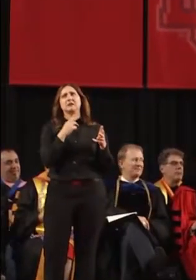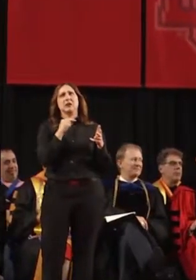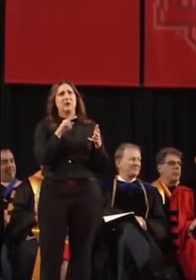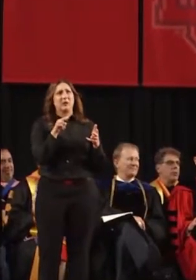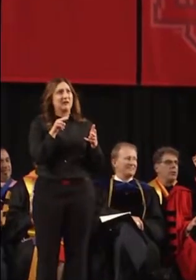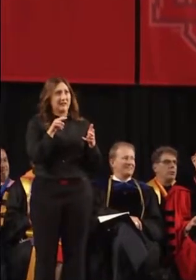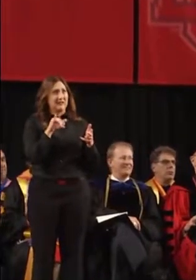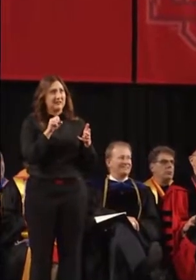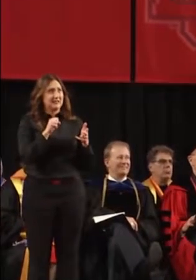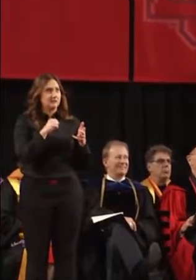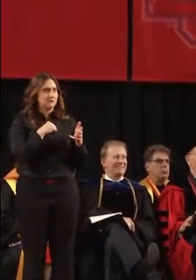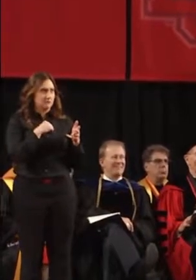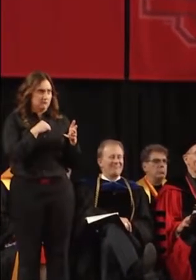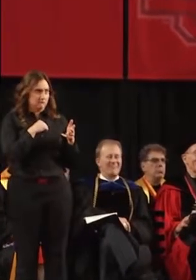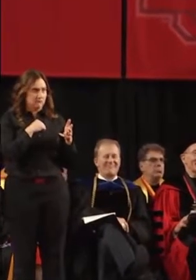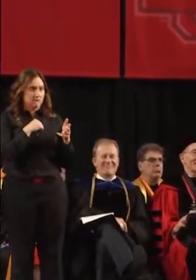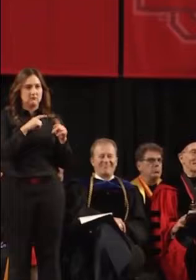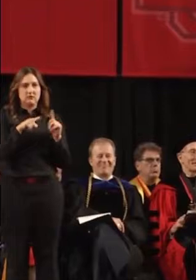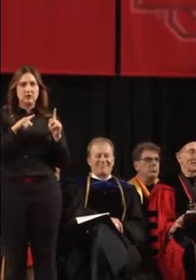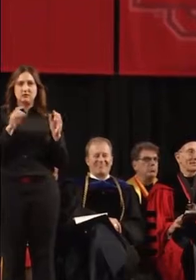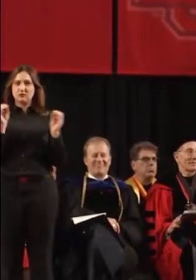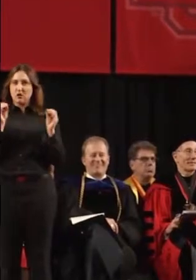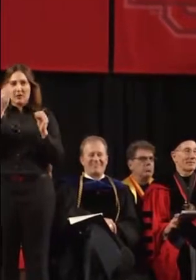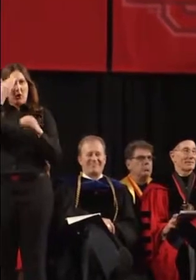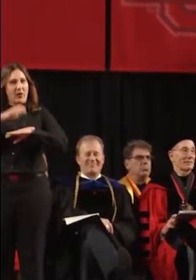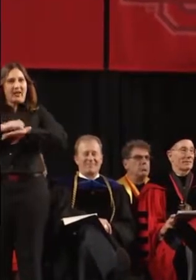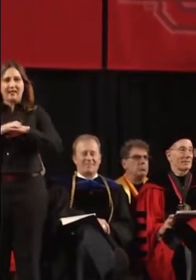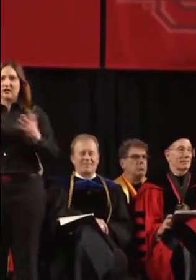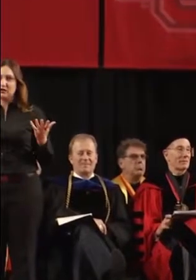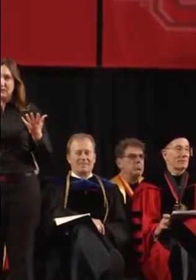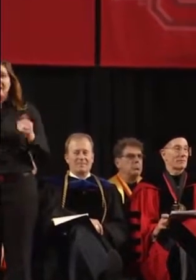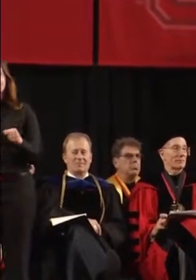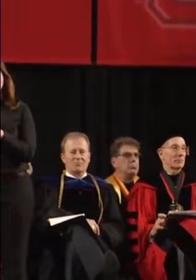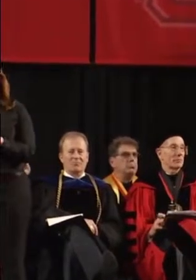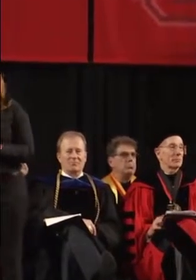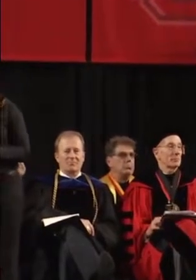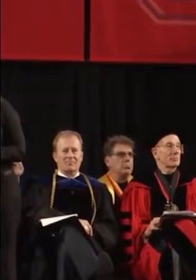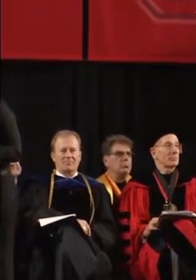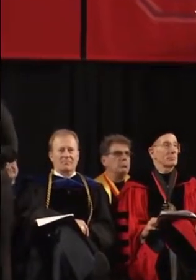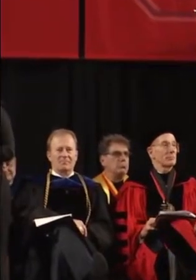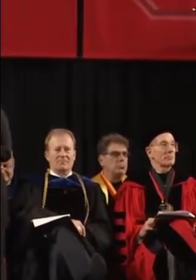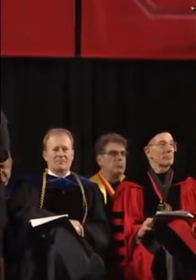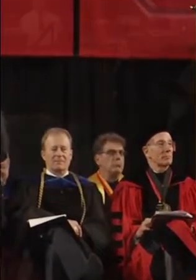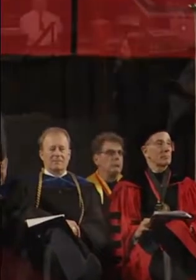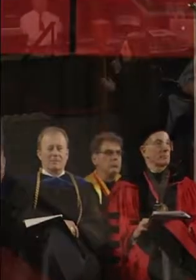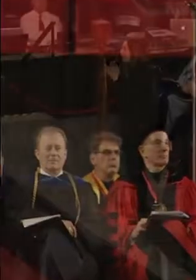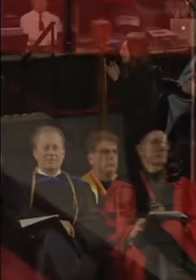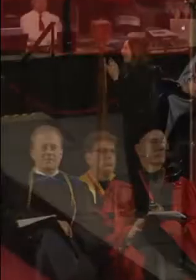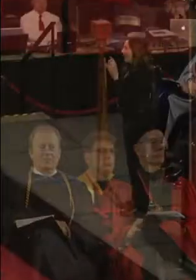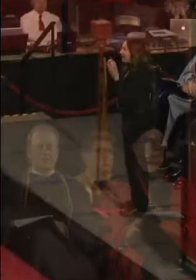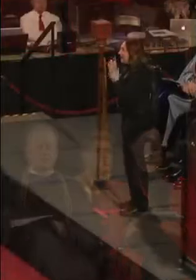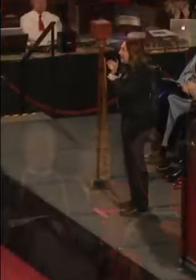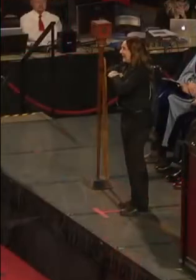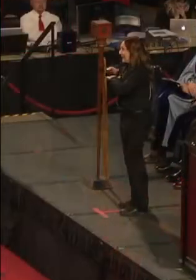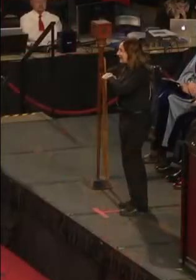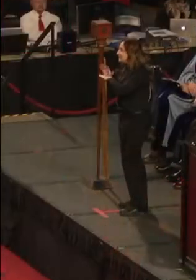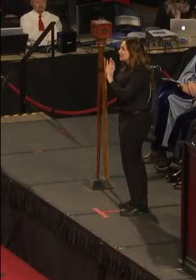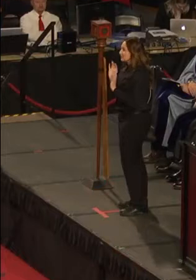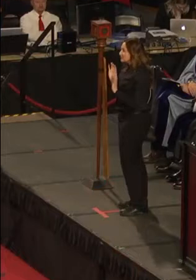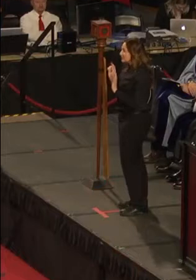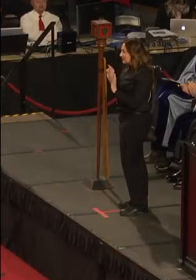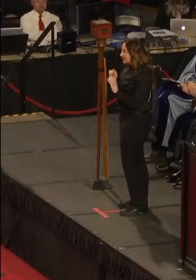None of us spoke English. My sister was 12, and she had just started learning a few words of English in